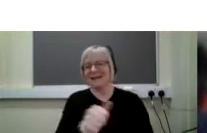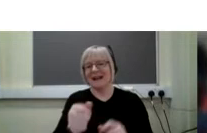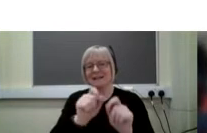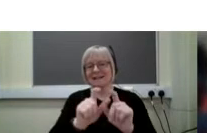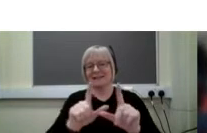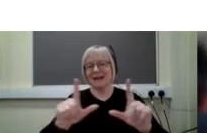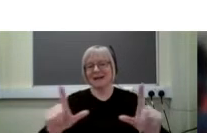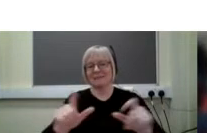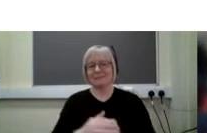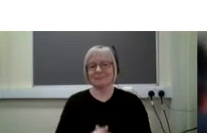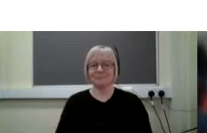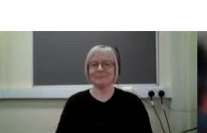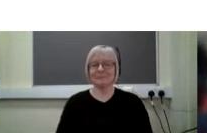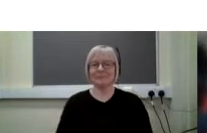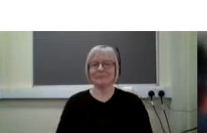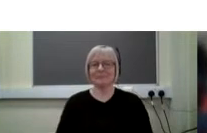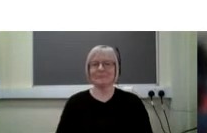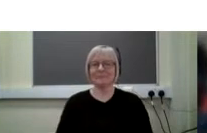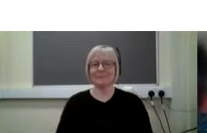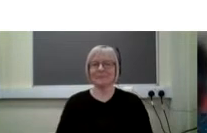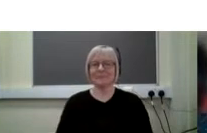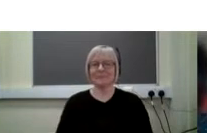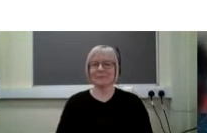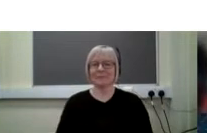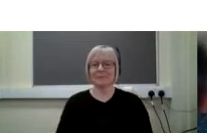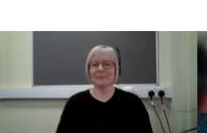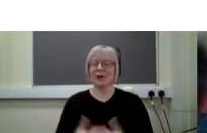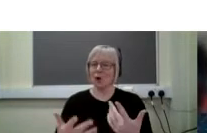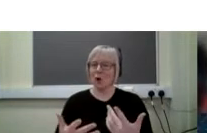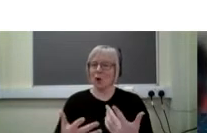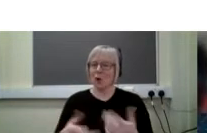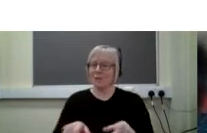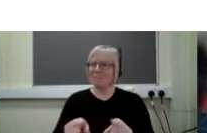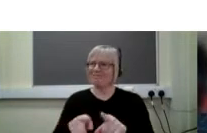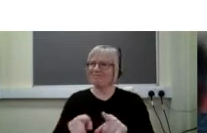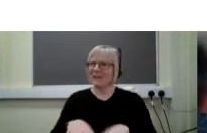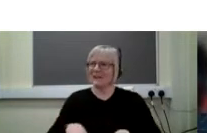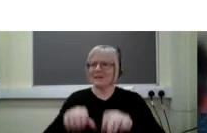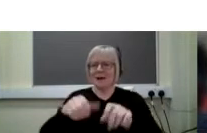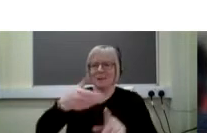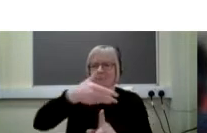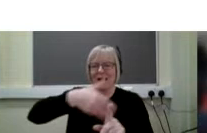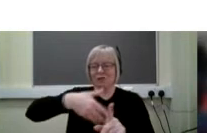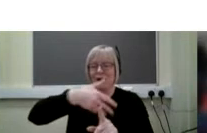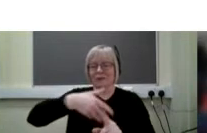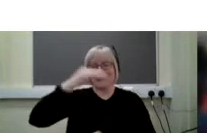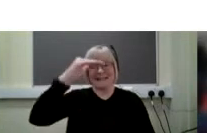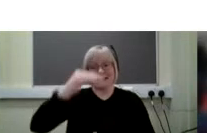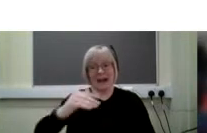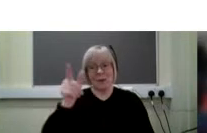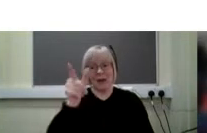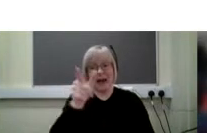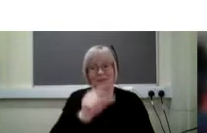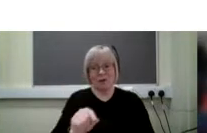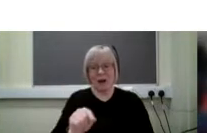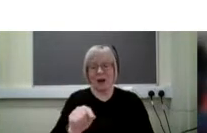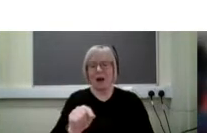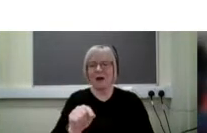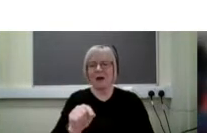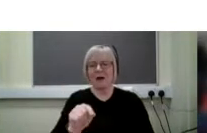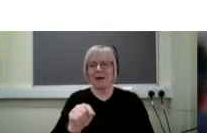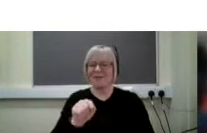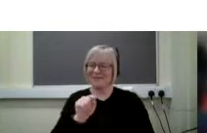please. So just as a bit of a background, in South Africa, there's quite a